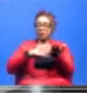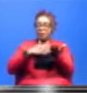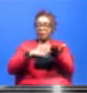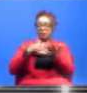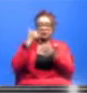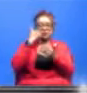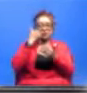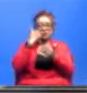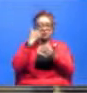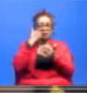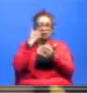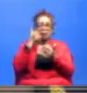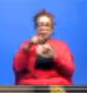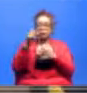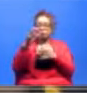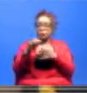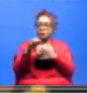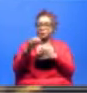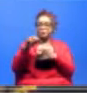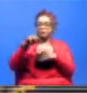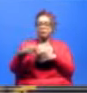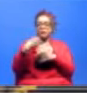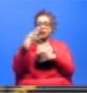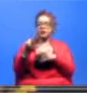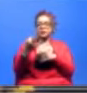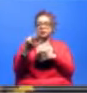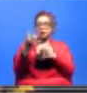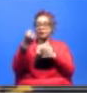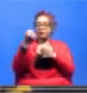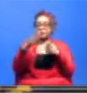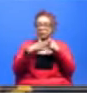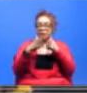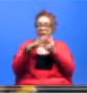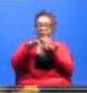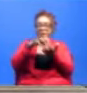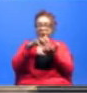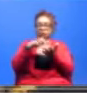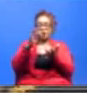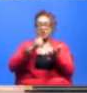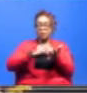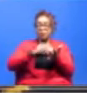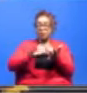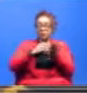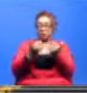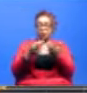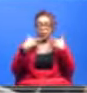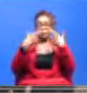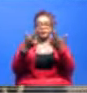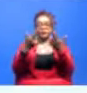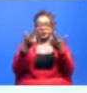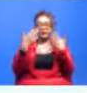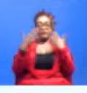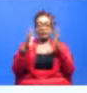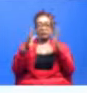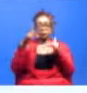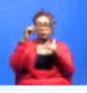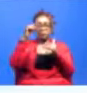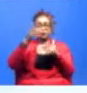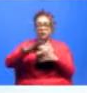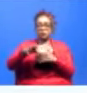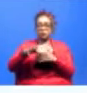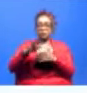outbreak. So far, a total of 1,359 cases of paediatric pneumonia have been recorded across Mombasa